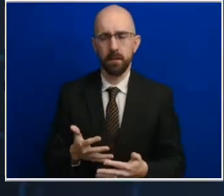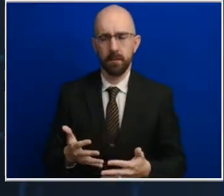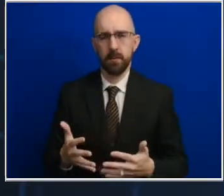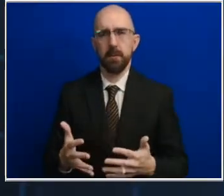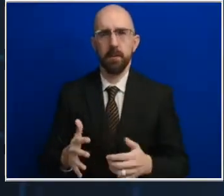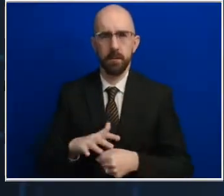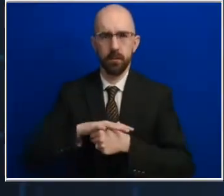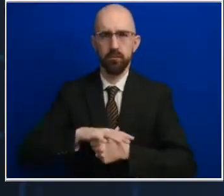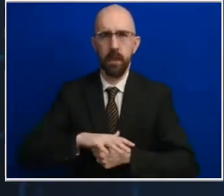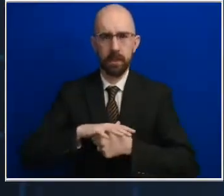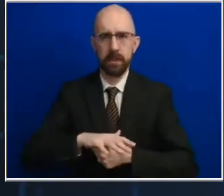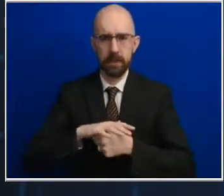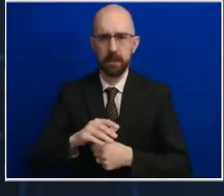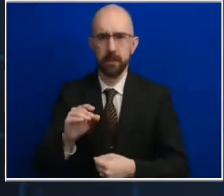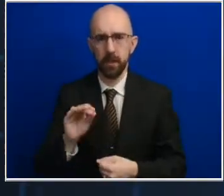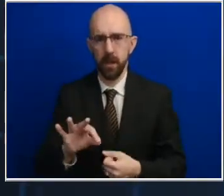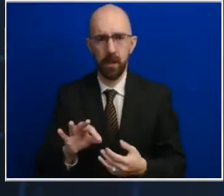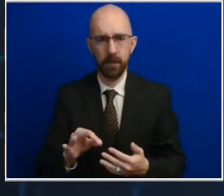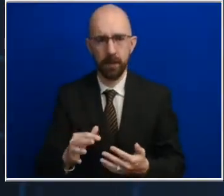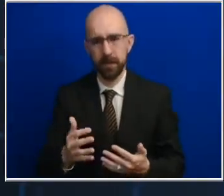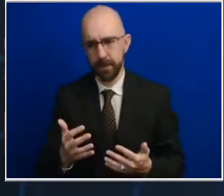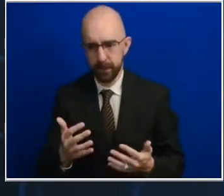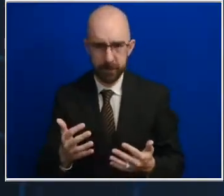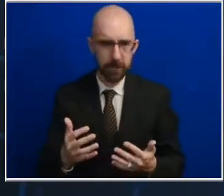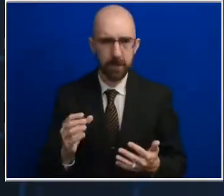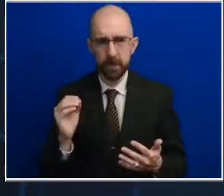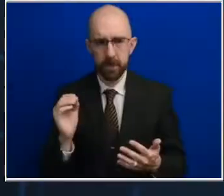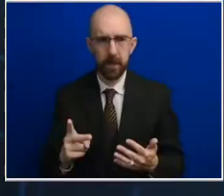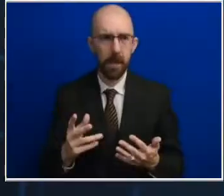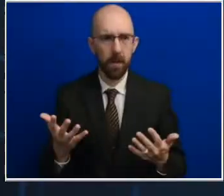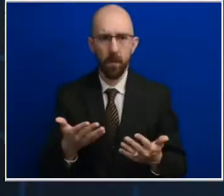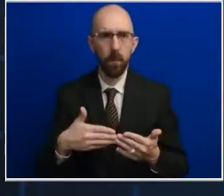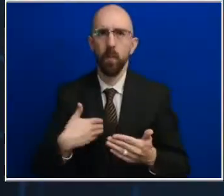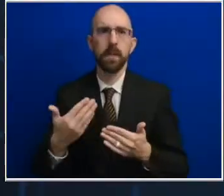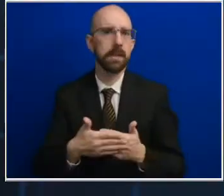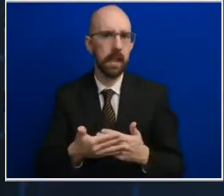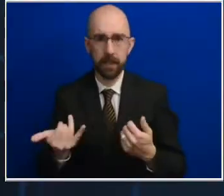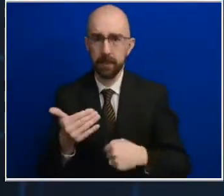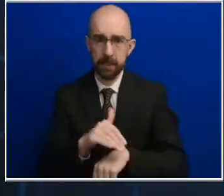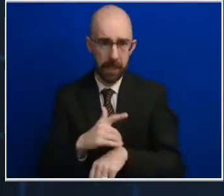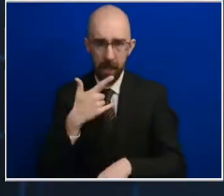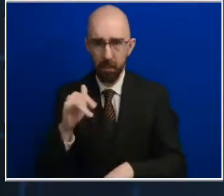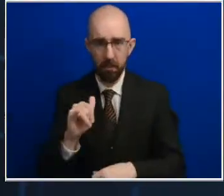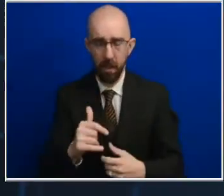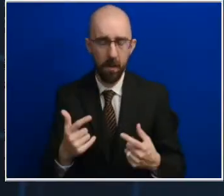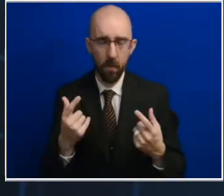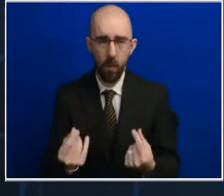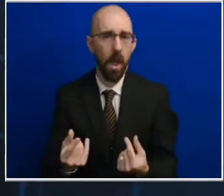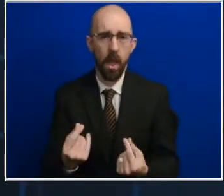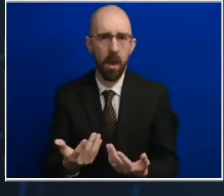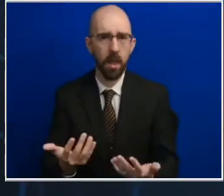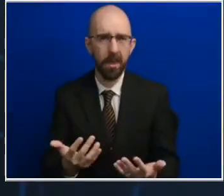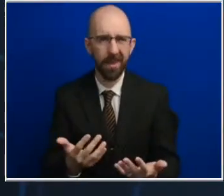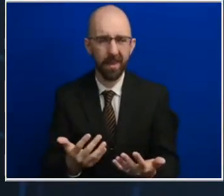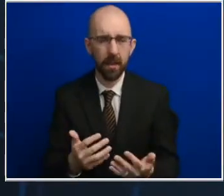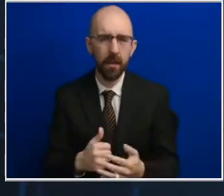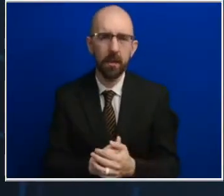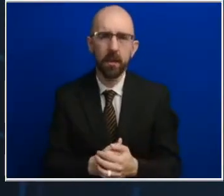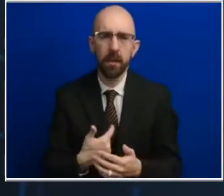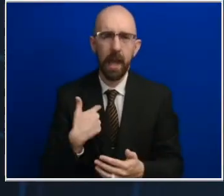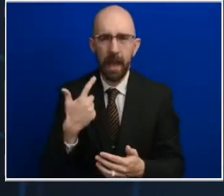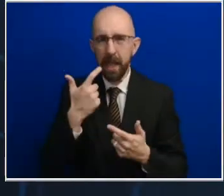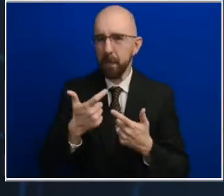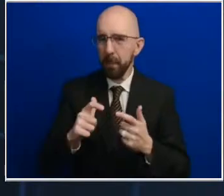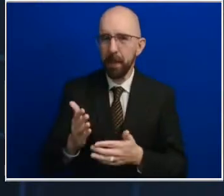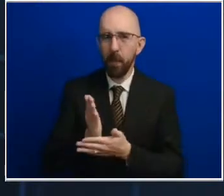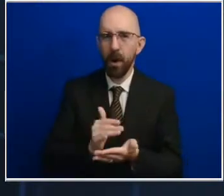just like, hey, what's happening? What's tonight going to be? Yeah. Because and I think a big factor is just not having